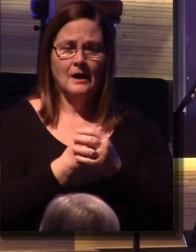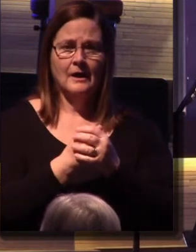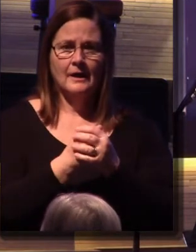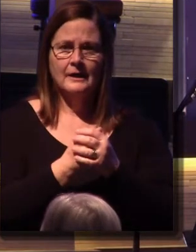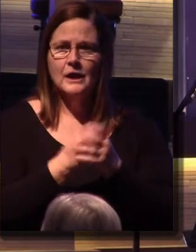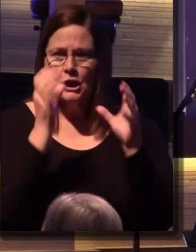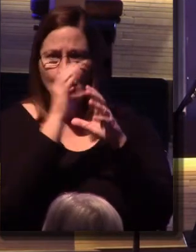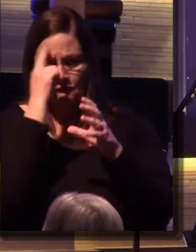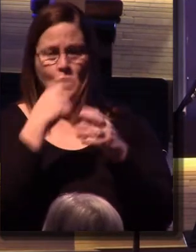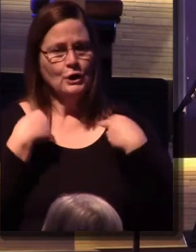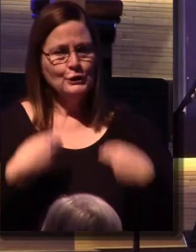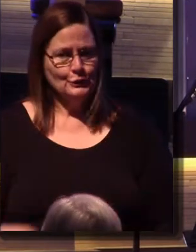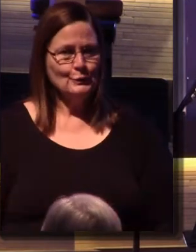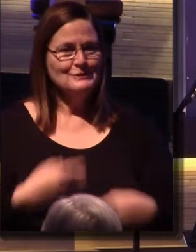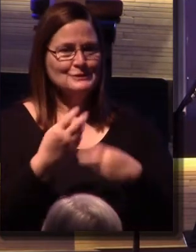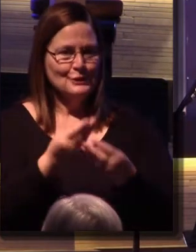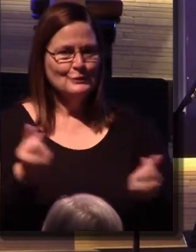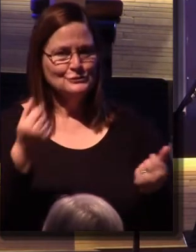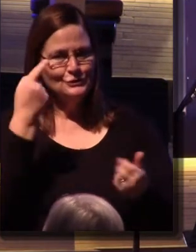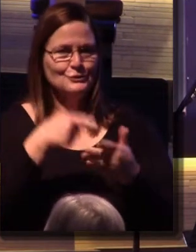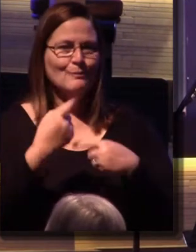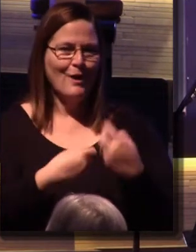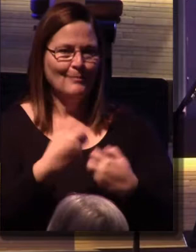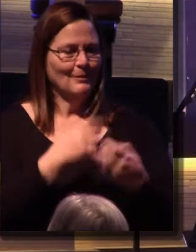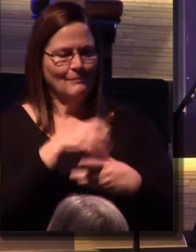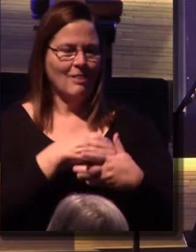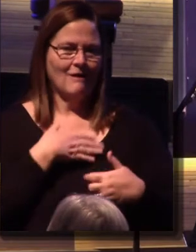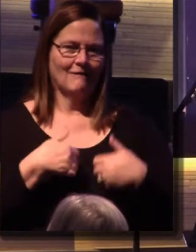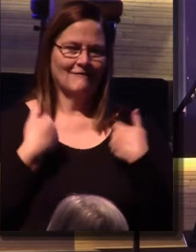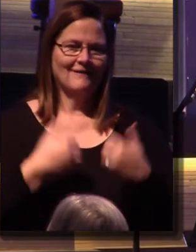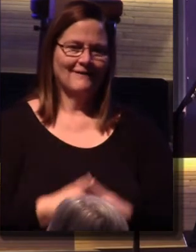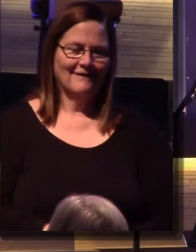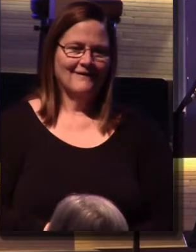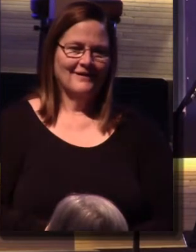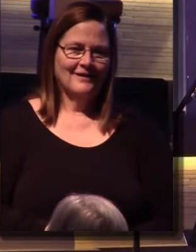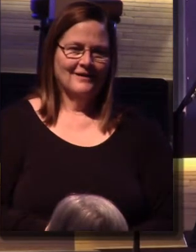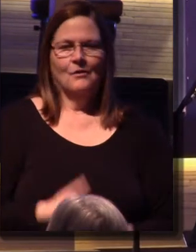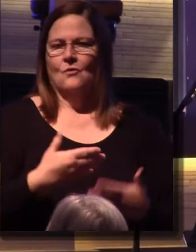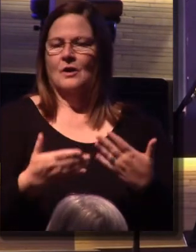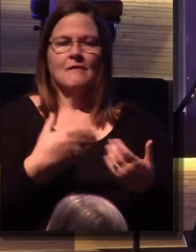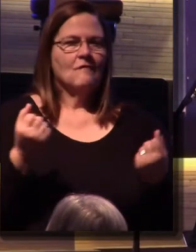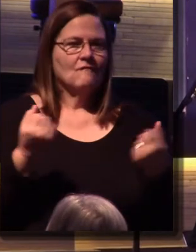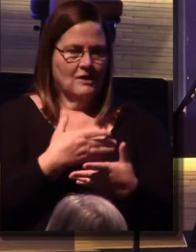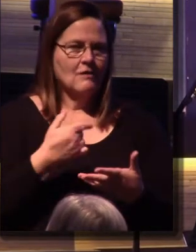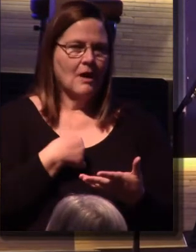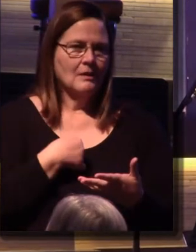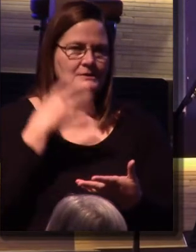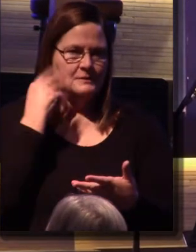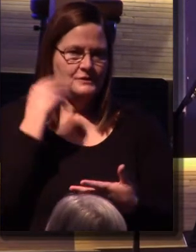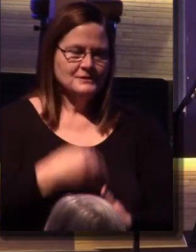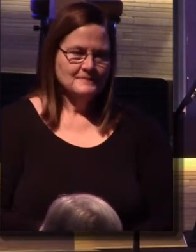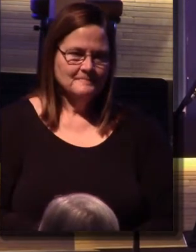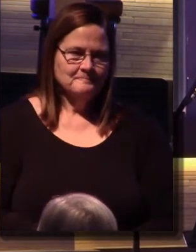and foremost for a human solution to whatever it is that is a problem in my life, to whatever fear I